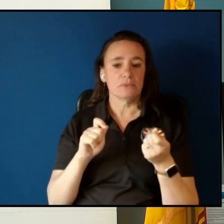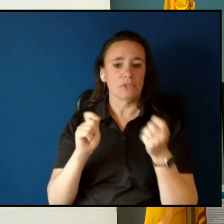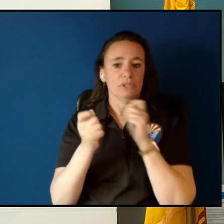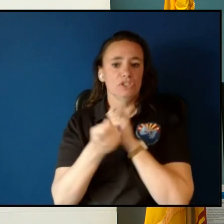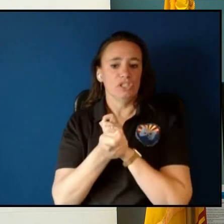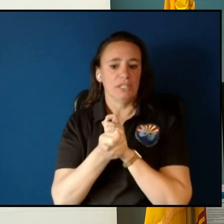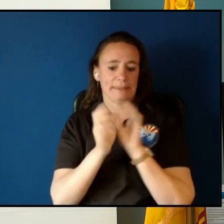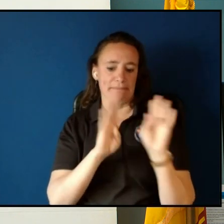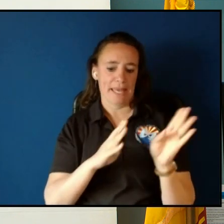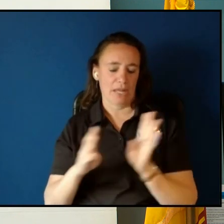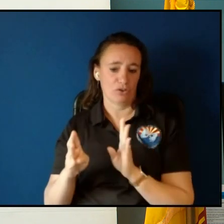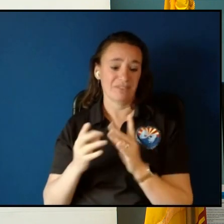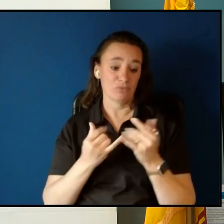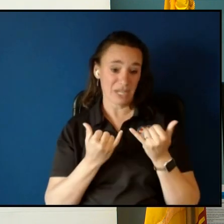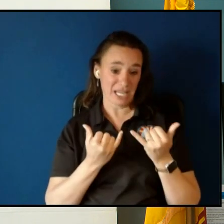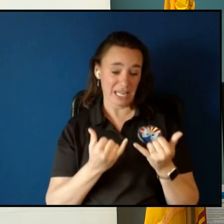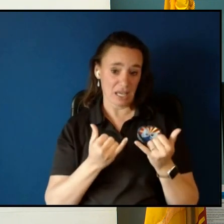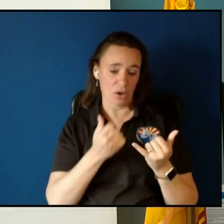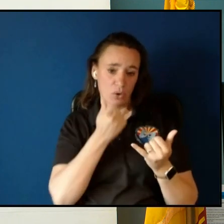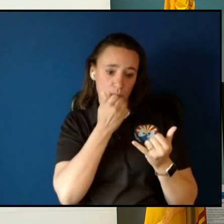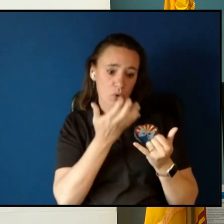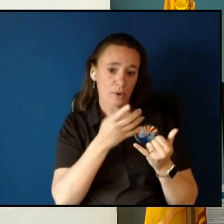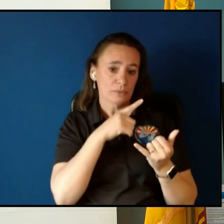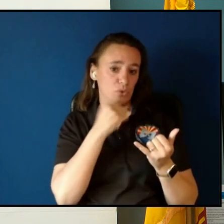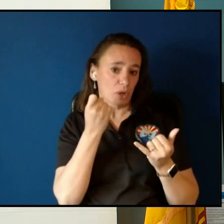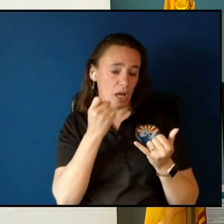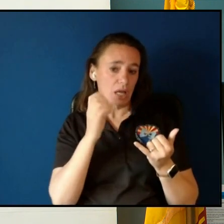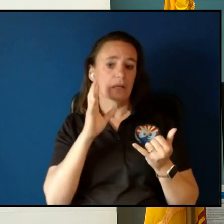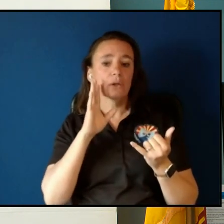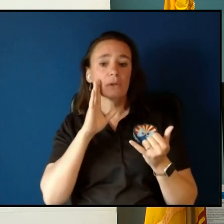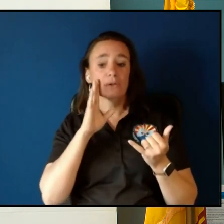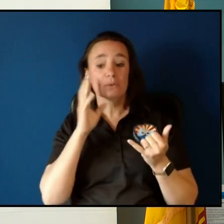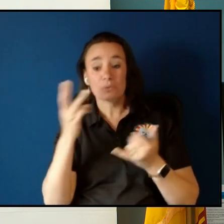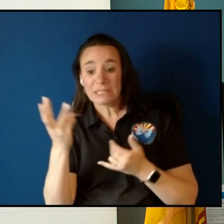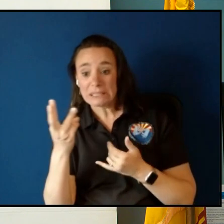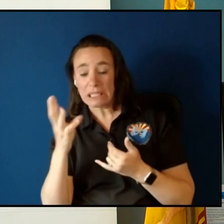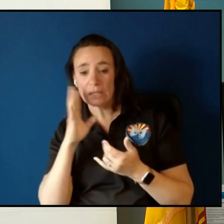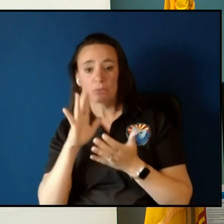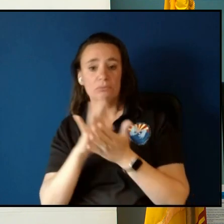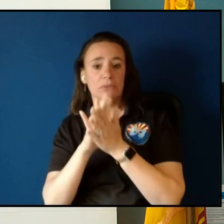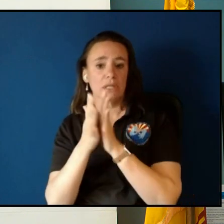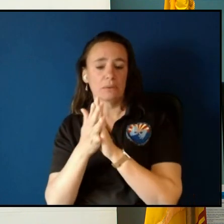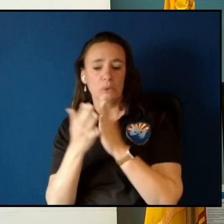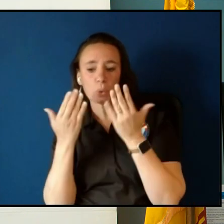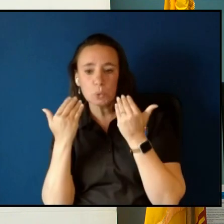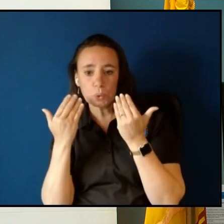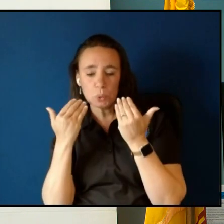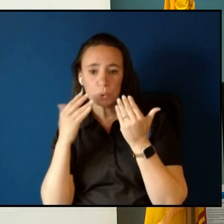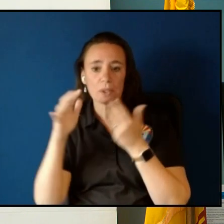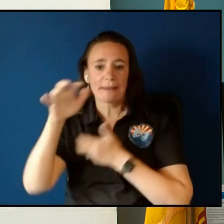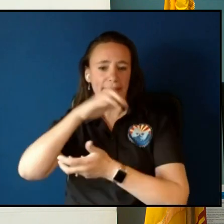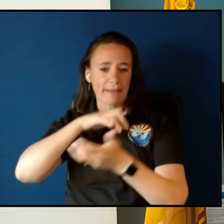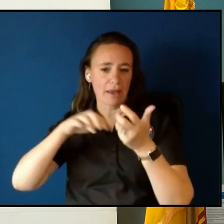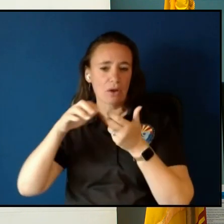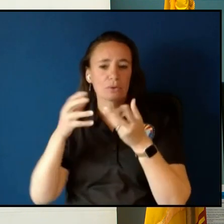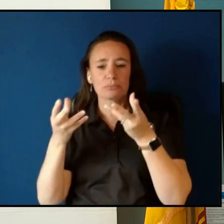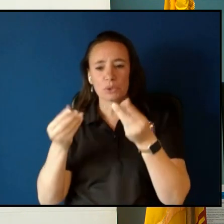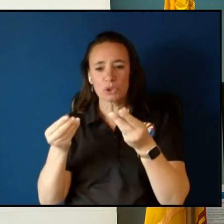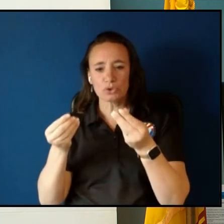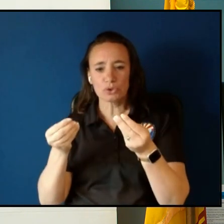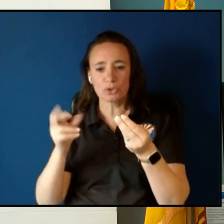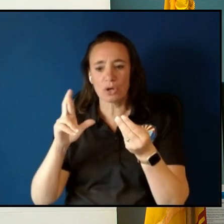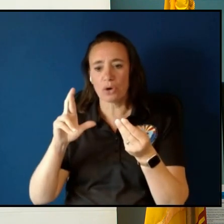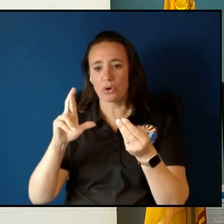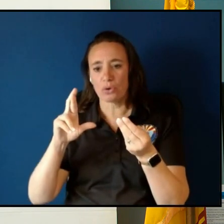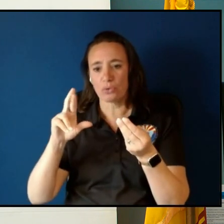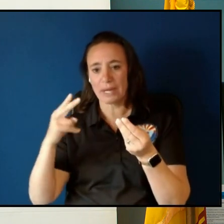warm and dry. We'll be somewhat cooler, more clouds, more moisture, relative humidities will come up. Then we'll start